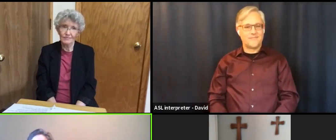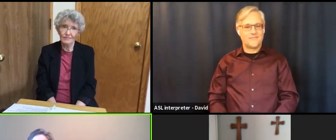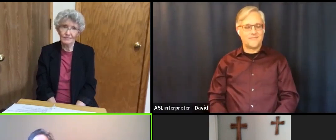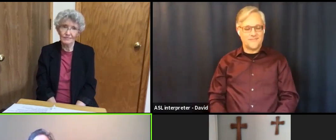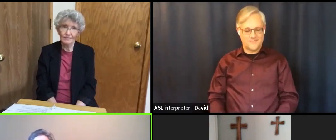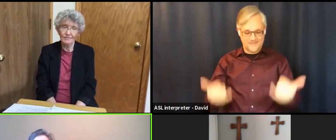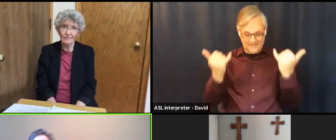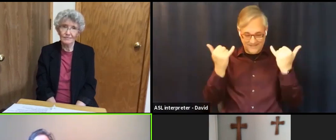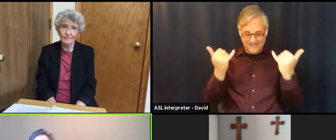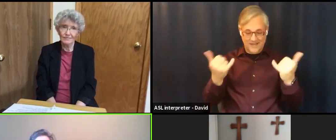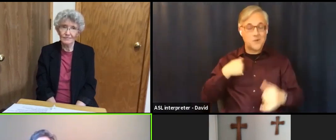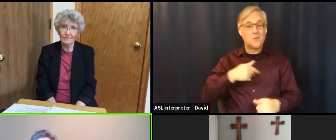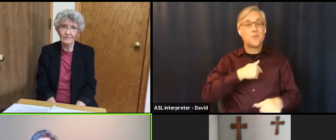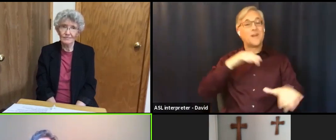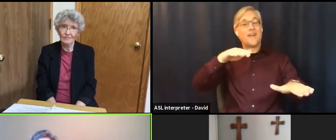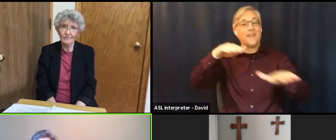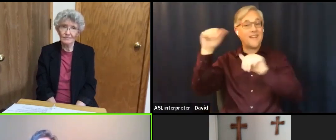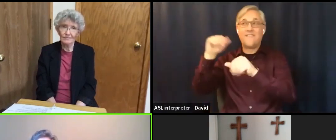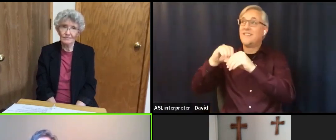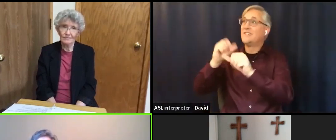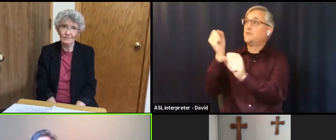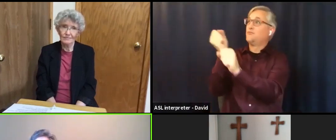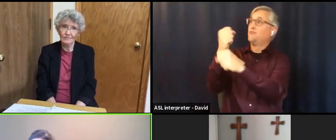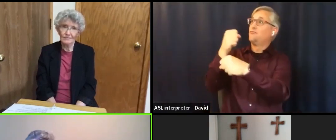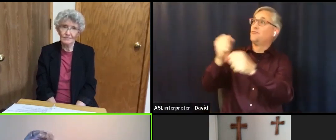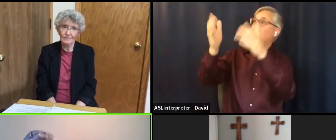We go in the name of the Creator